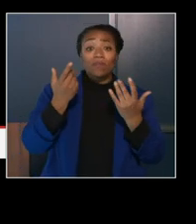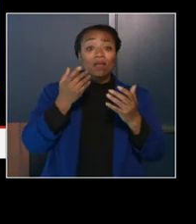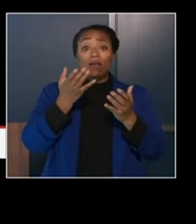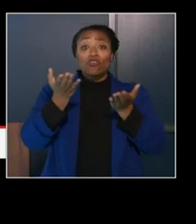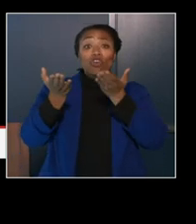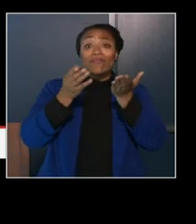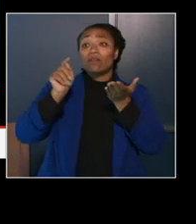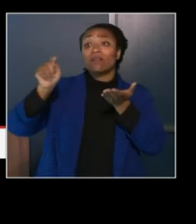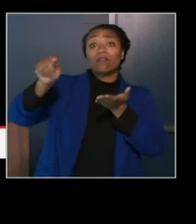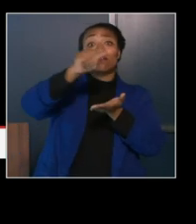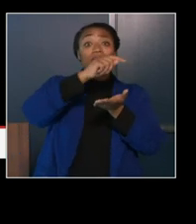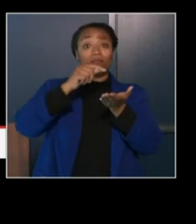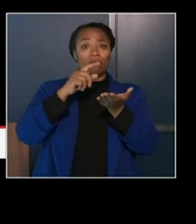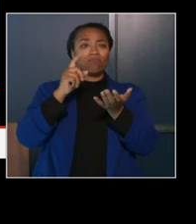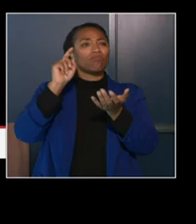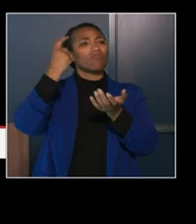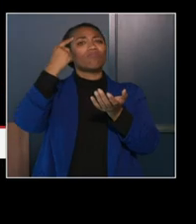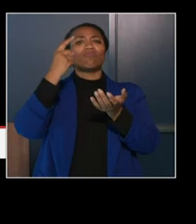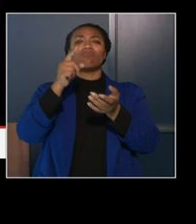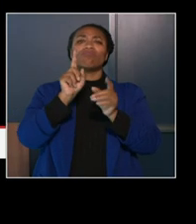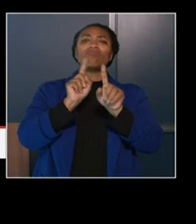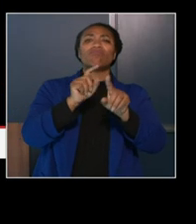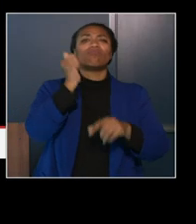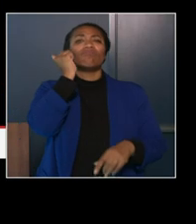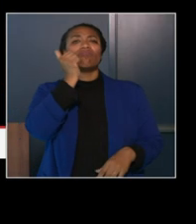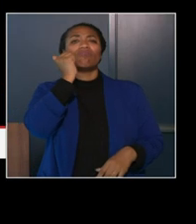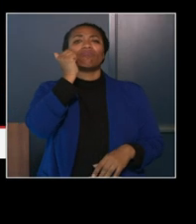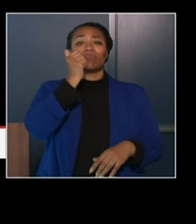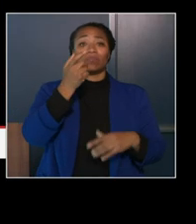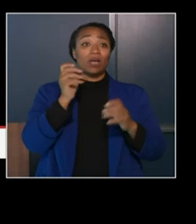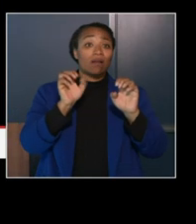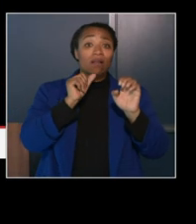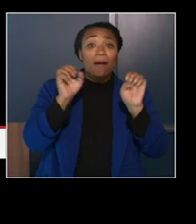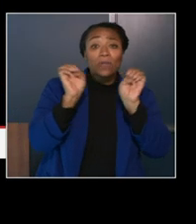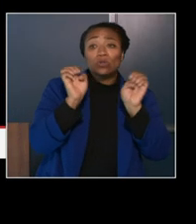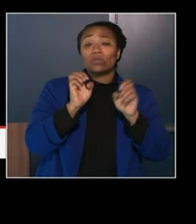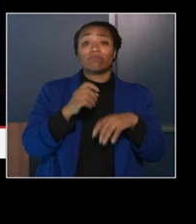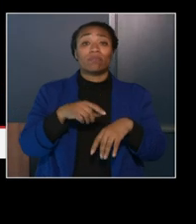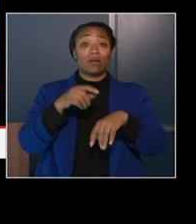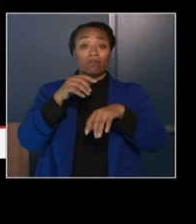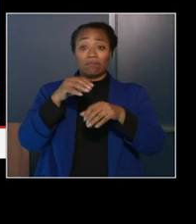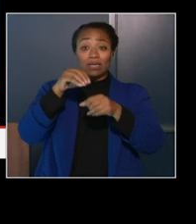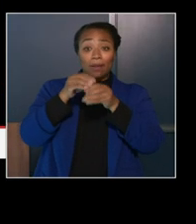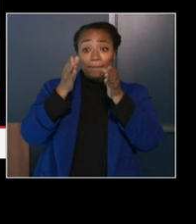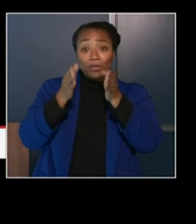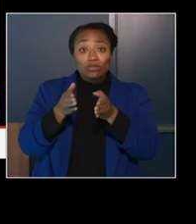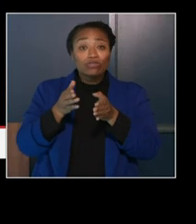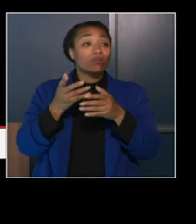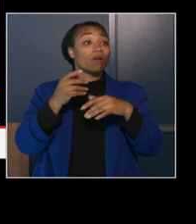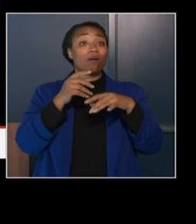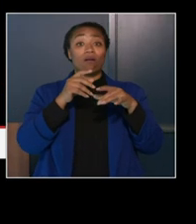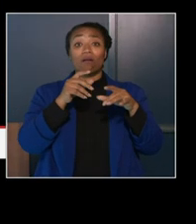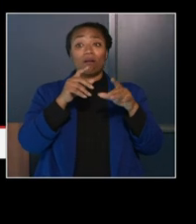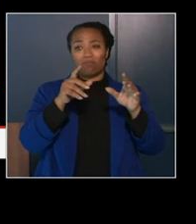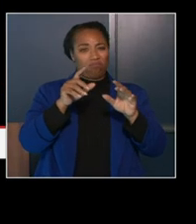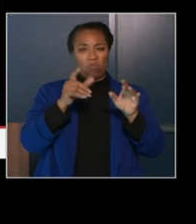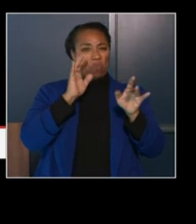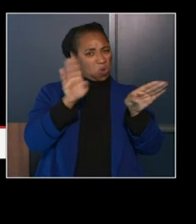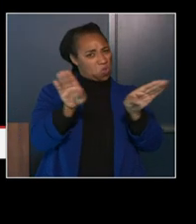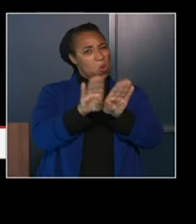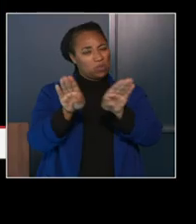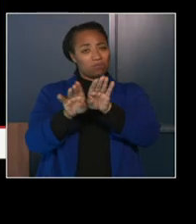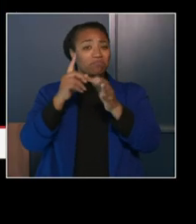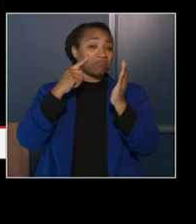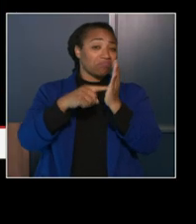centers, indoor pools, and the DMV. That said, many of our D.C. government employees will be reporting to